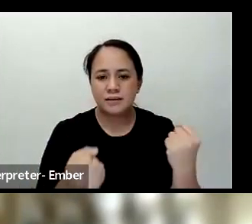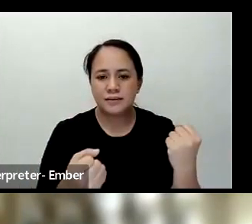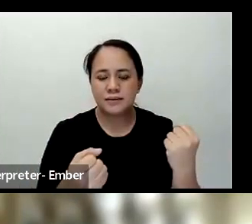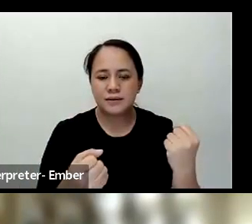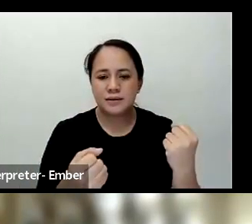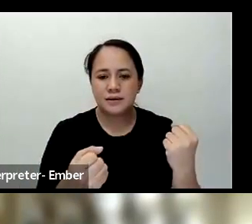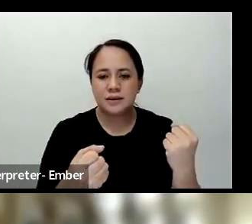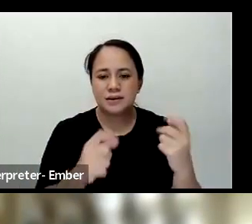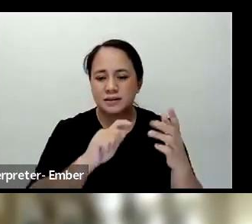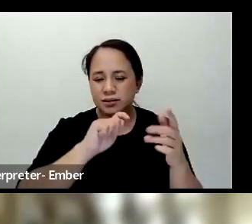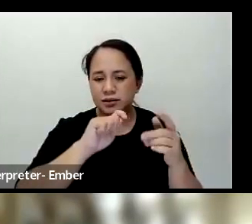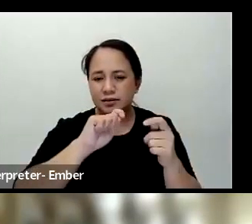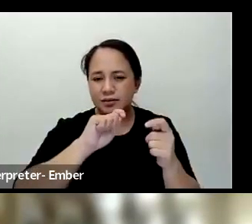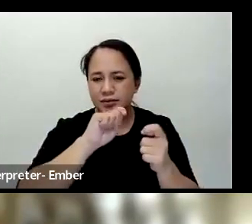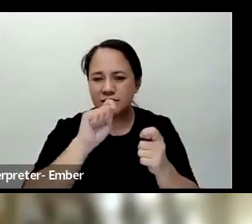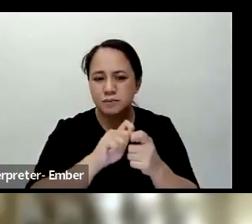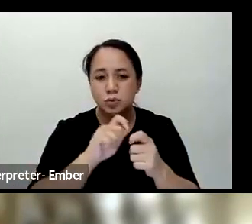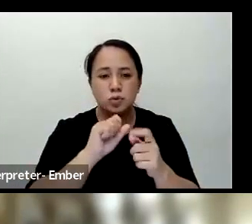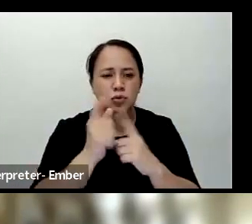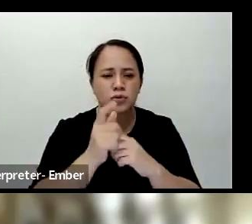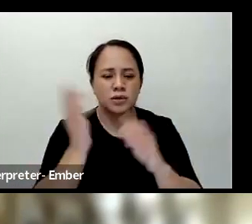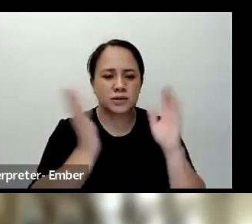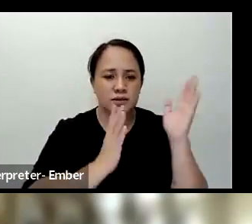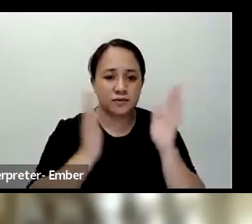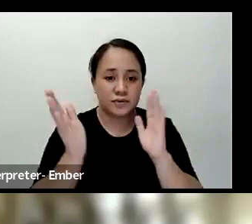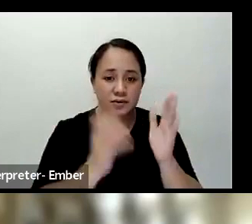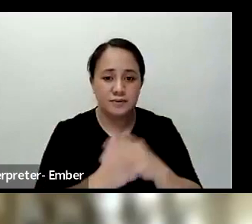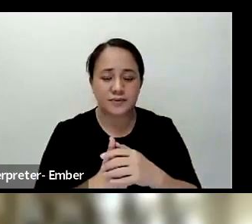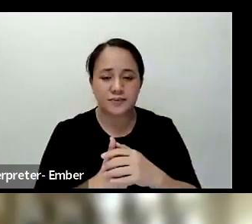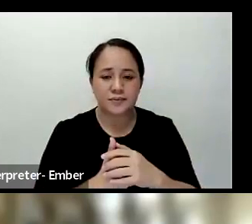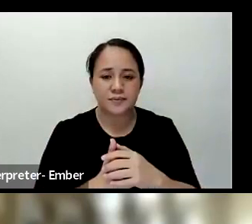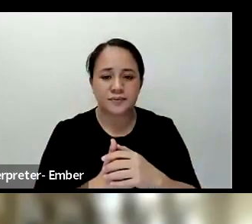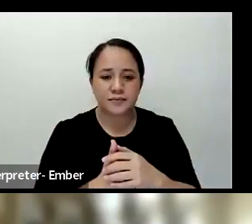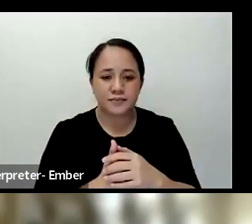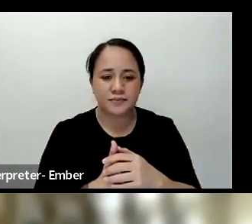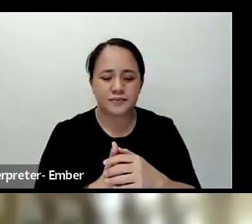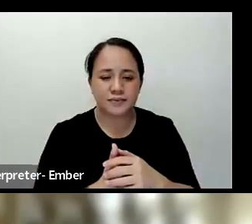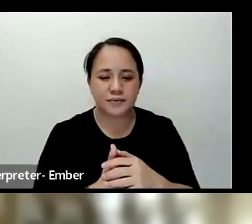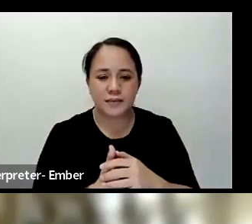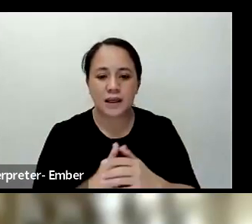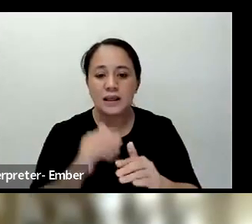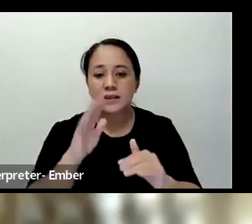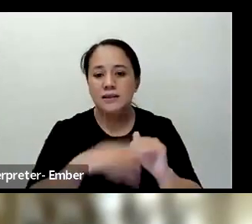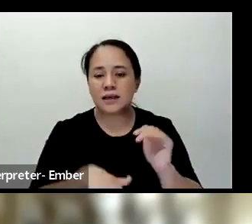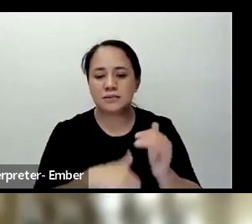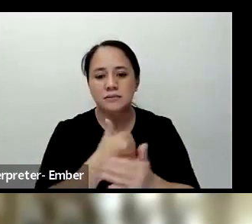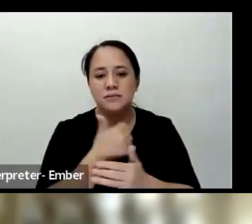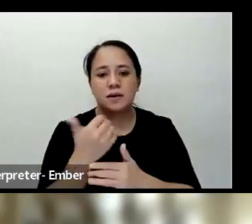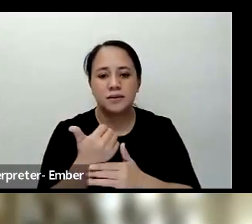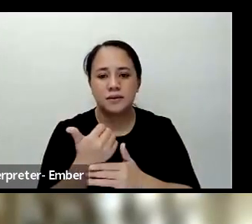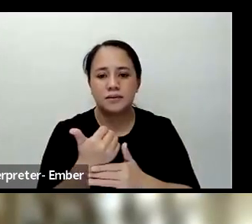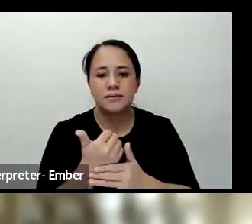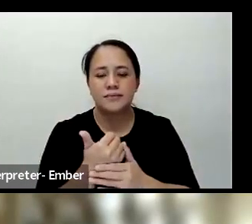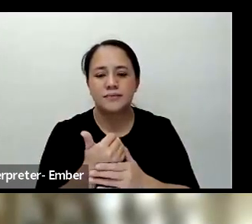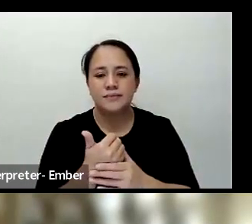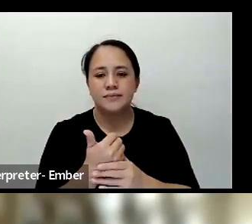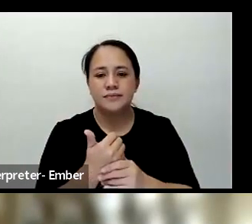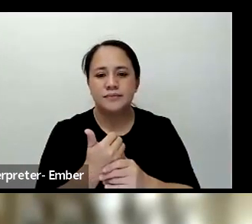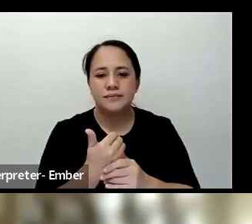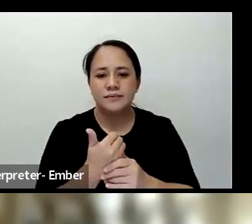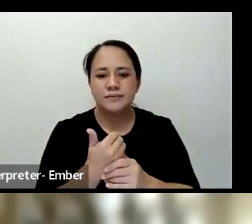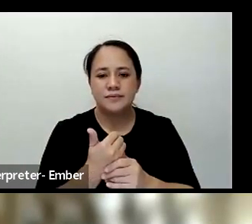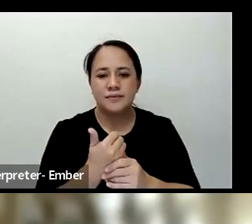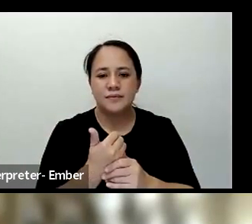in particular, but social services in general, rather than other